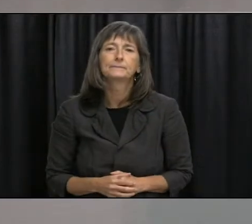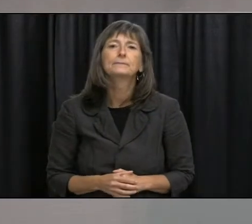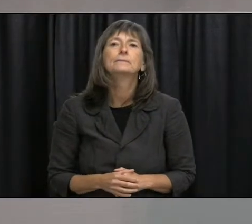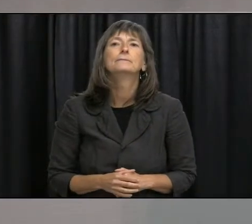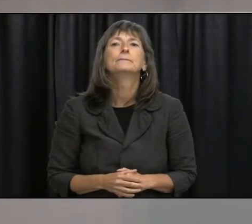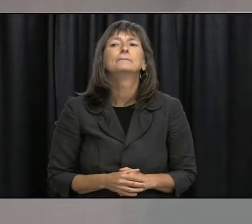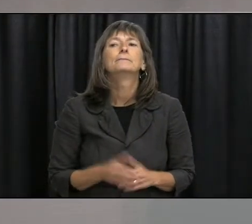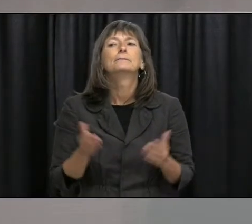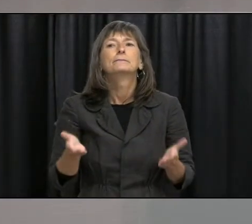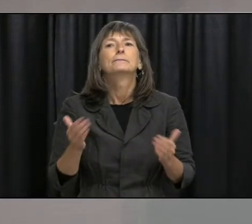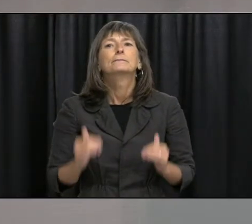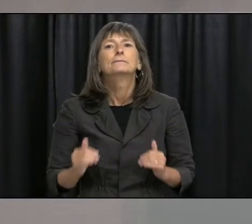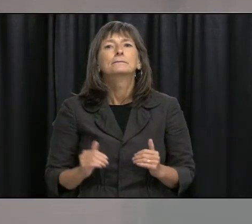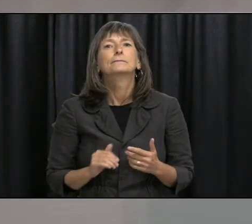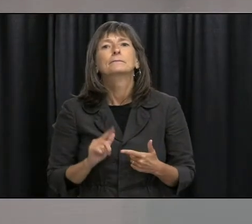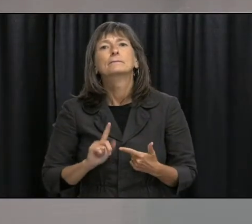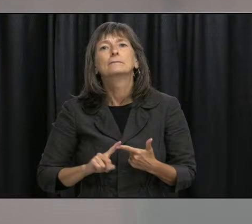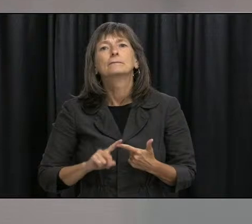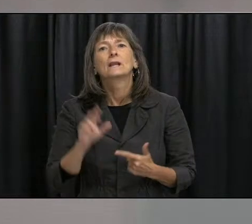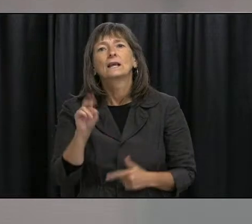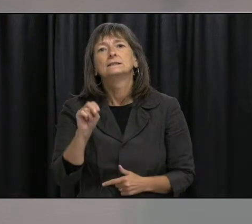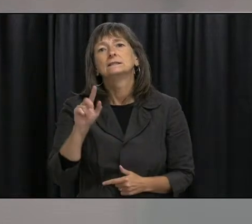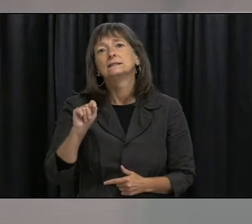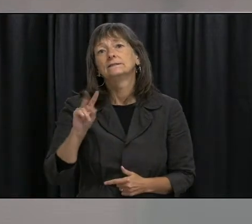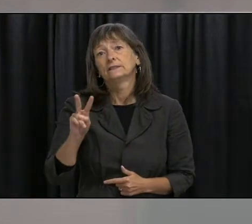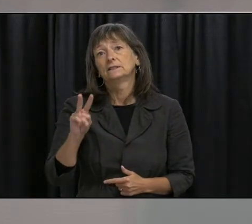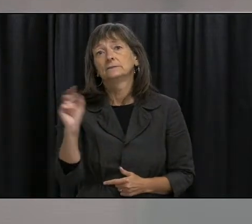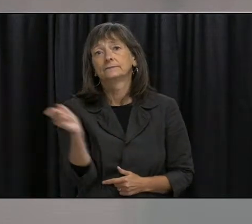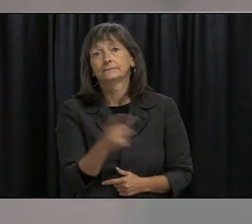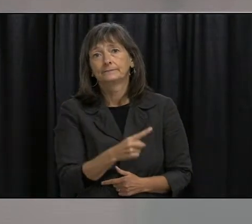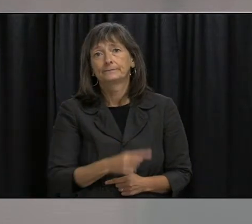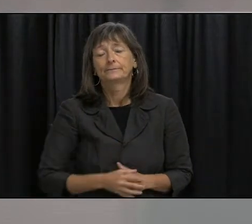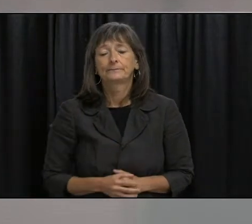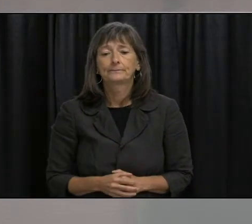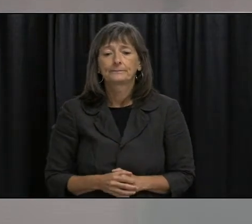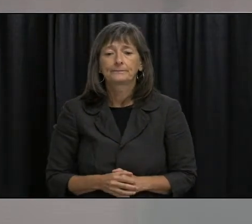Our next questions are from Leila Baudouin of NTV News. Please go ahead.